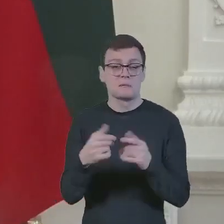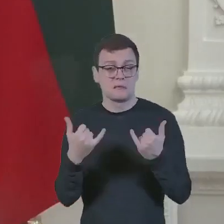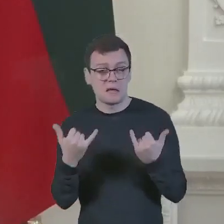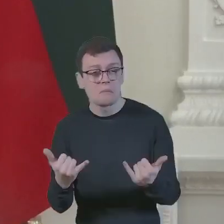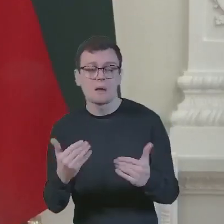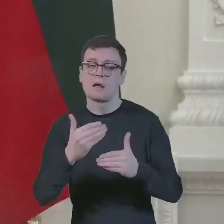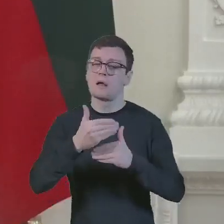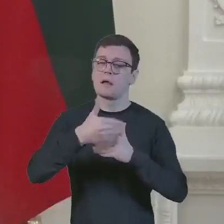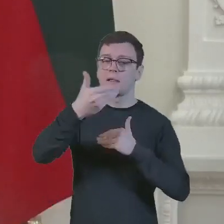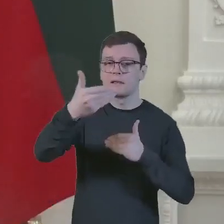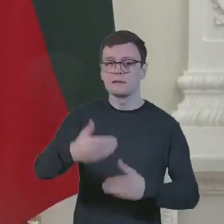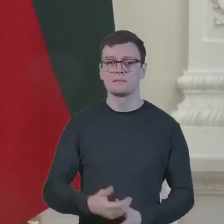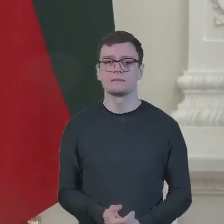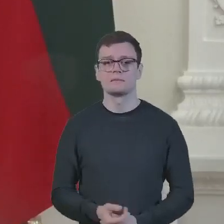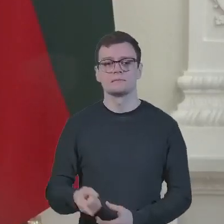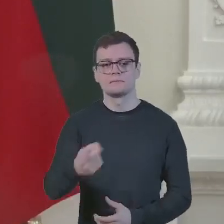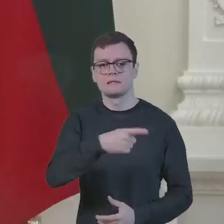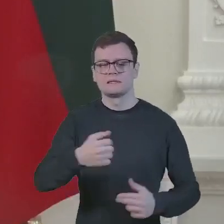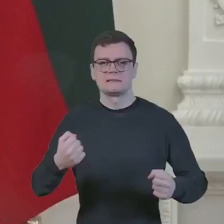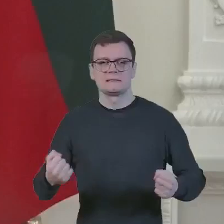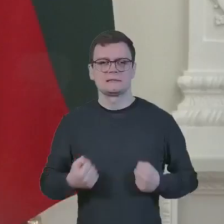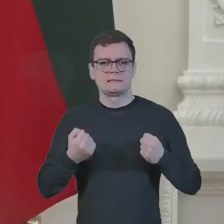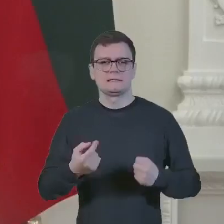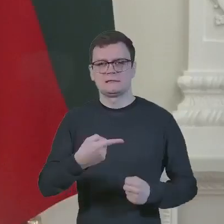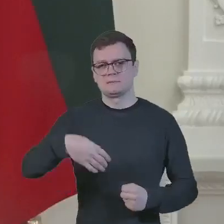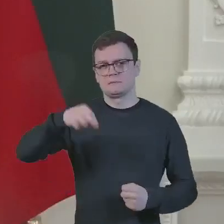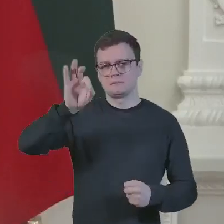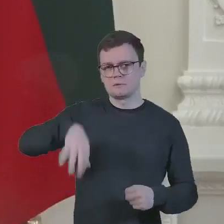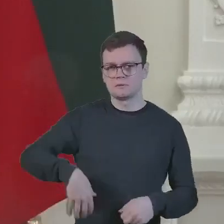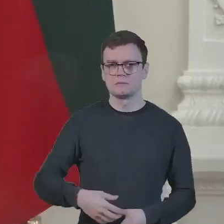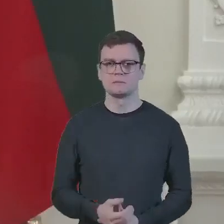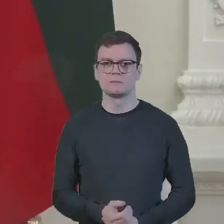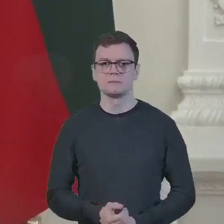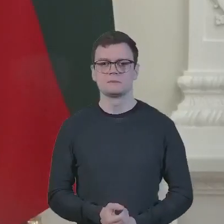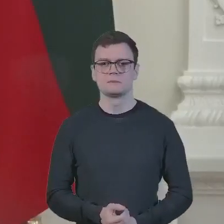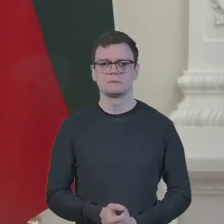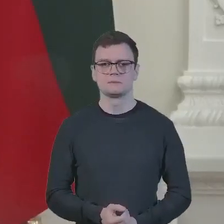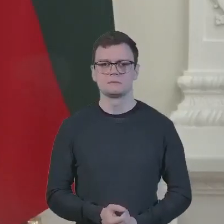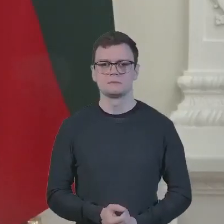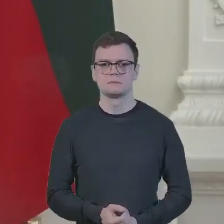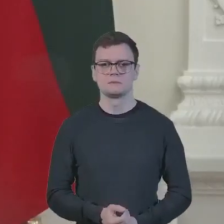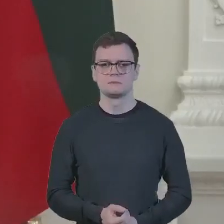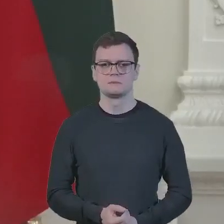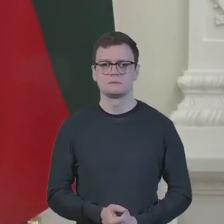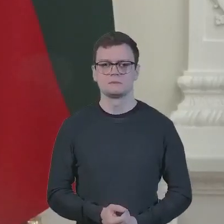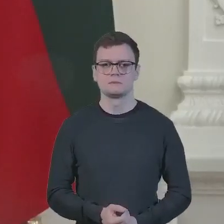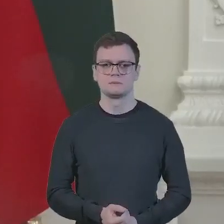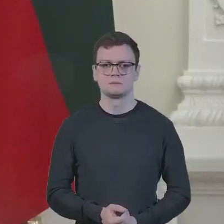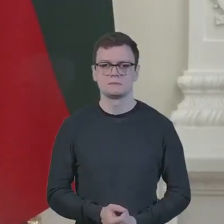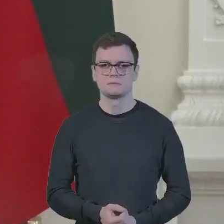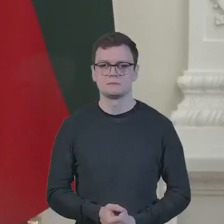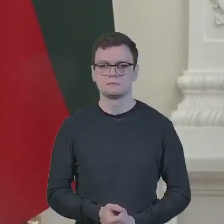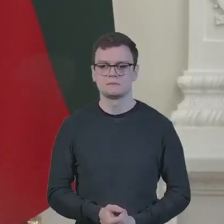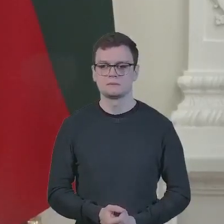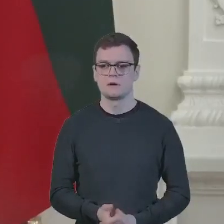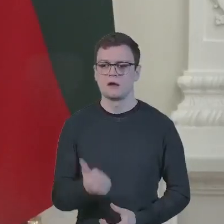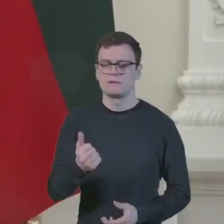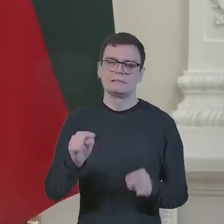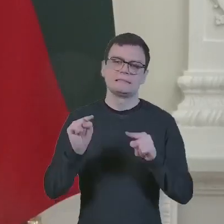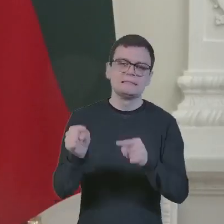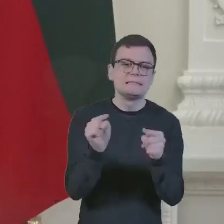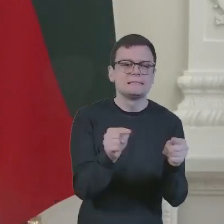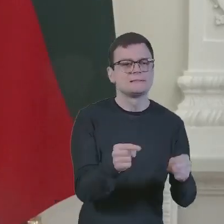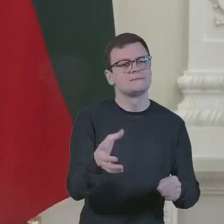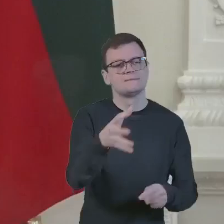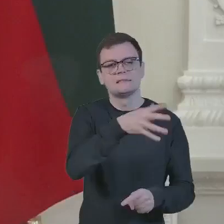Union, because we have always made an all-out effort, and we will continue doing so,